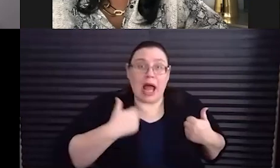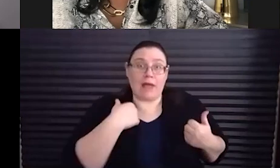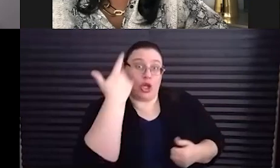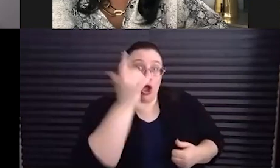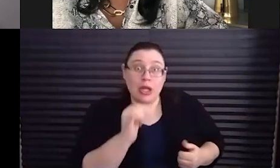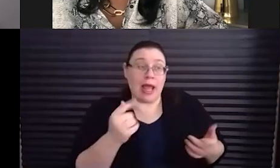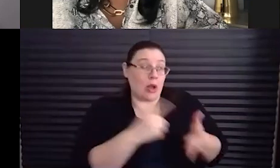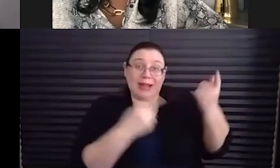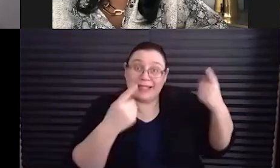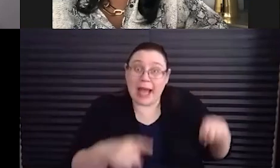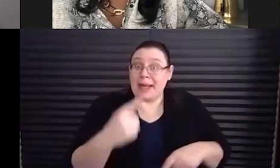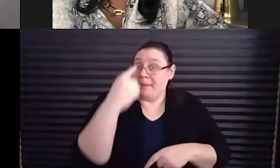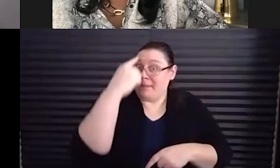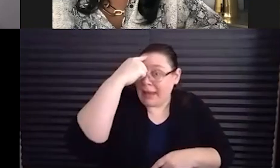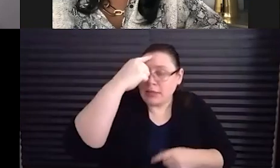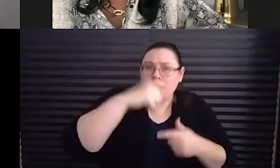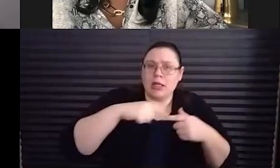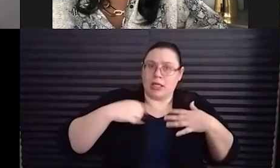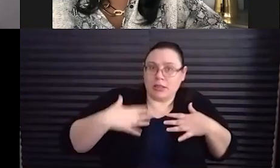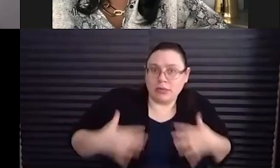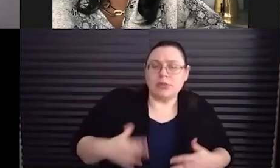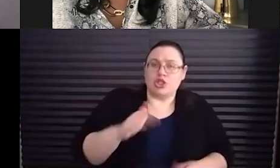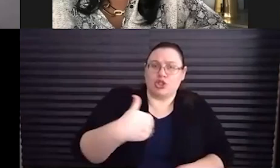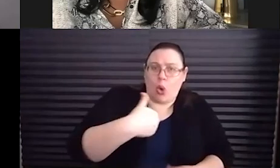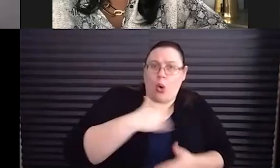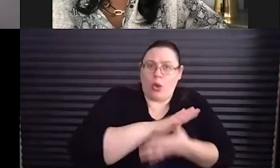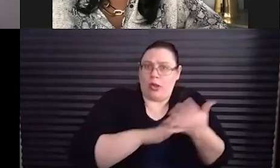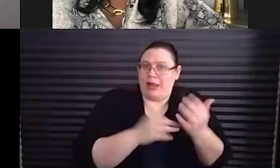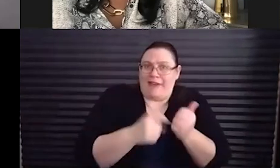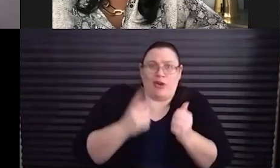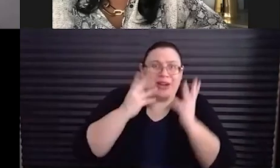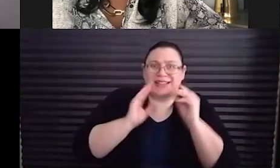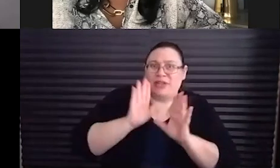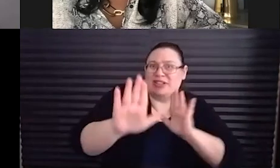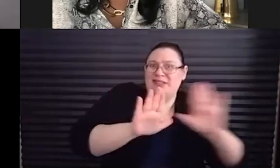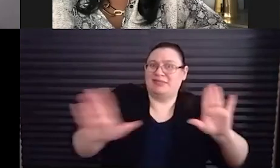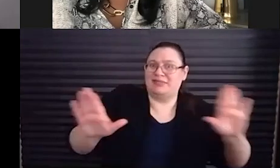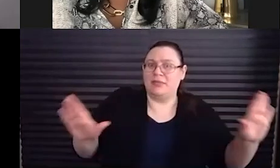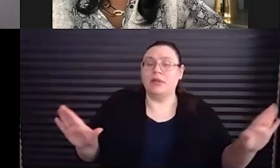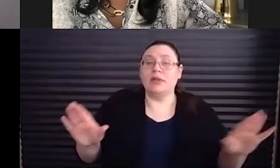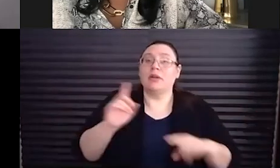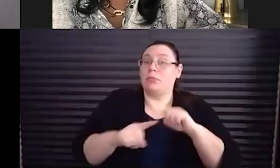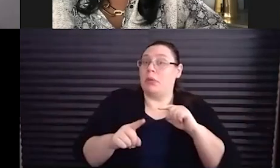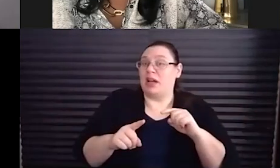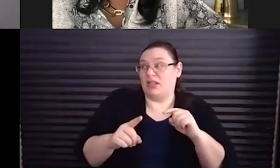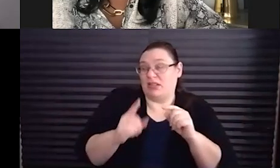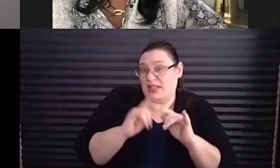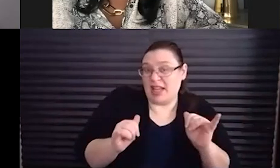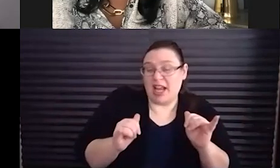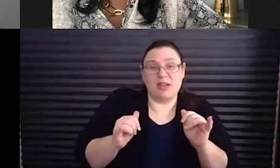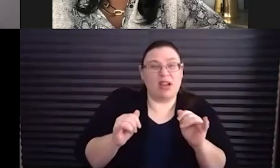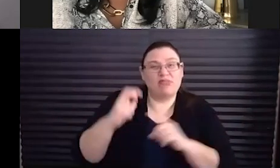it's mentally, spiritually, all those things, because everyone's going through it very differently. But that being said, there is no better time than to,